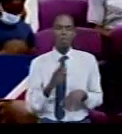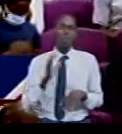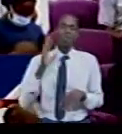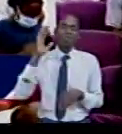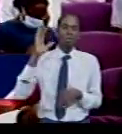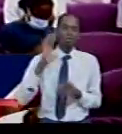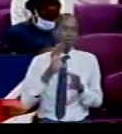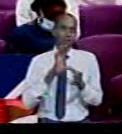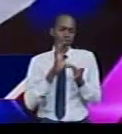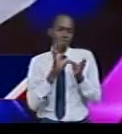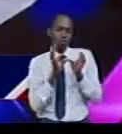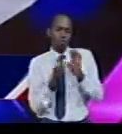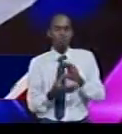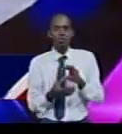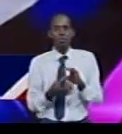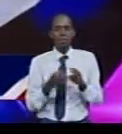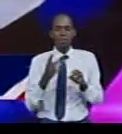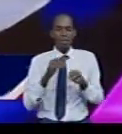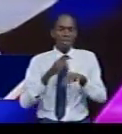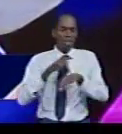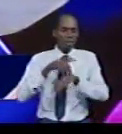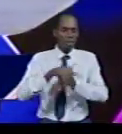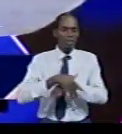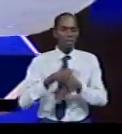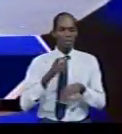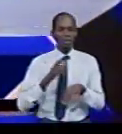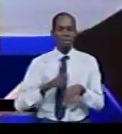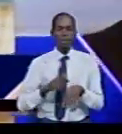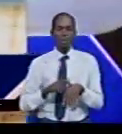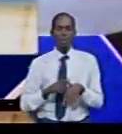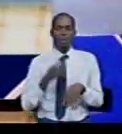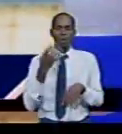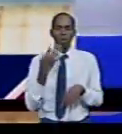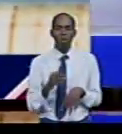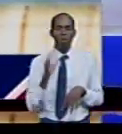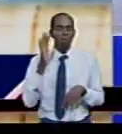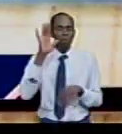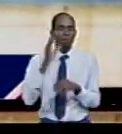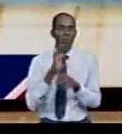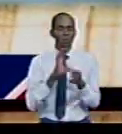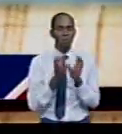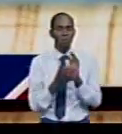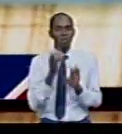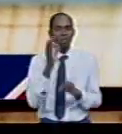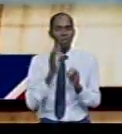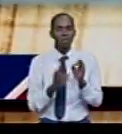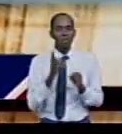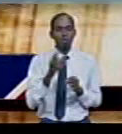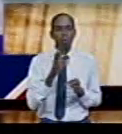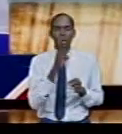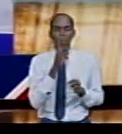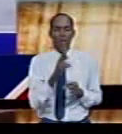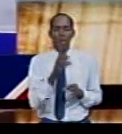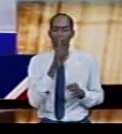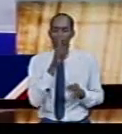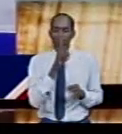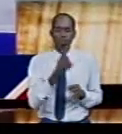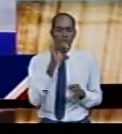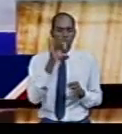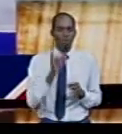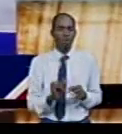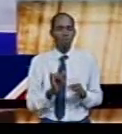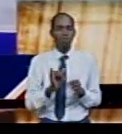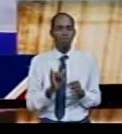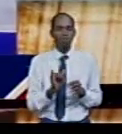conviction. The early period. If you are truly saved, if you are genuinely saved, you remember the